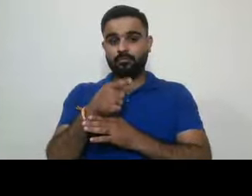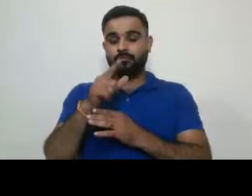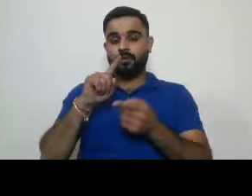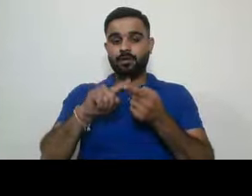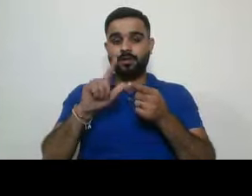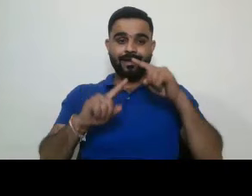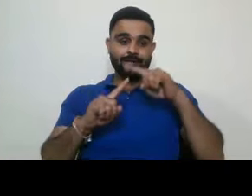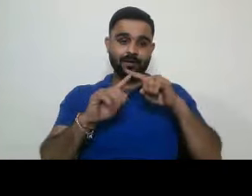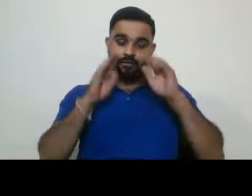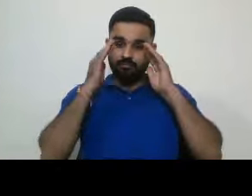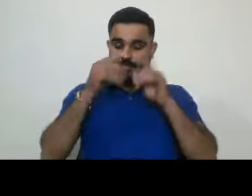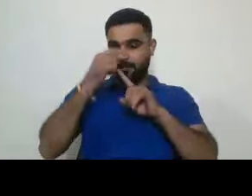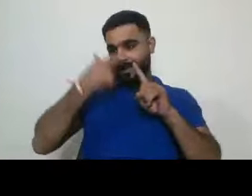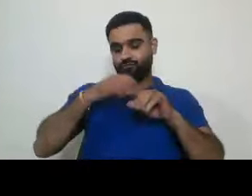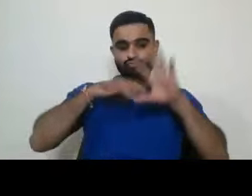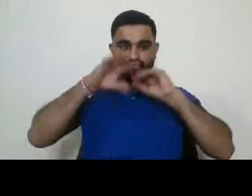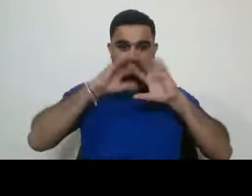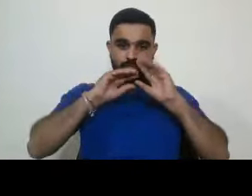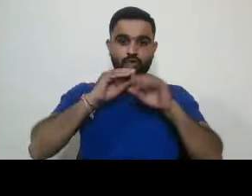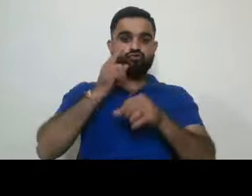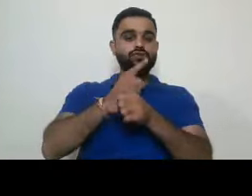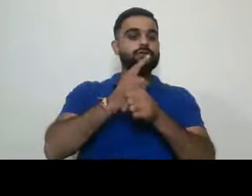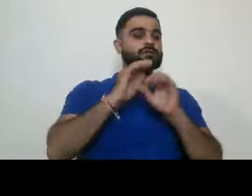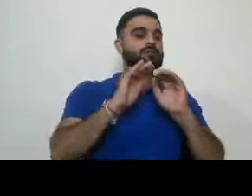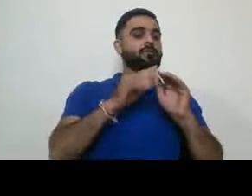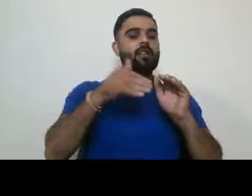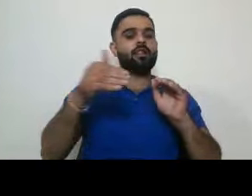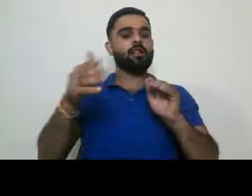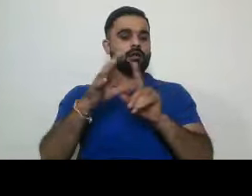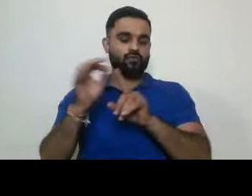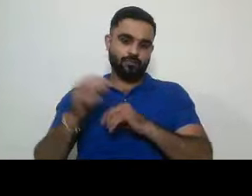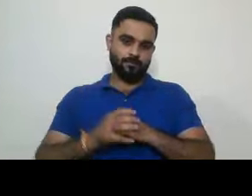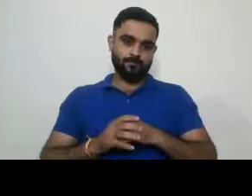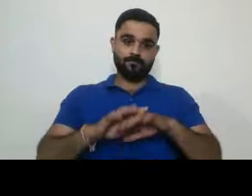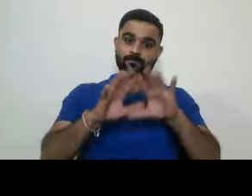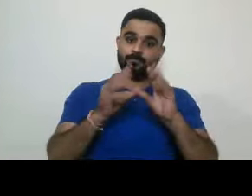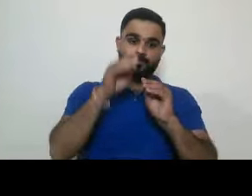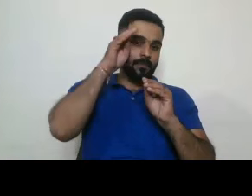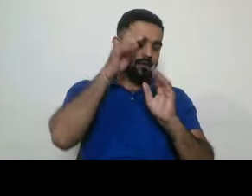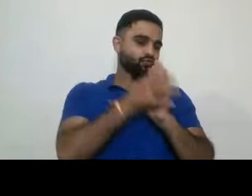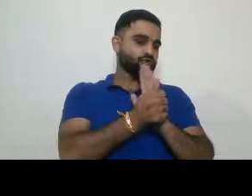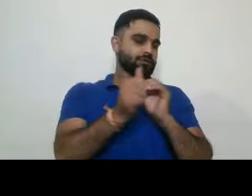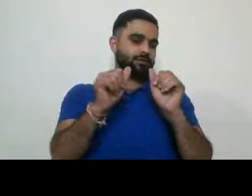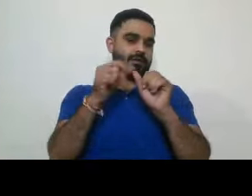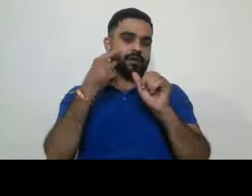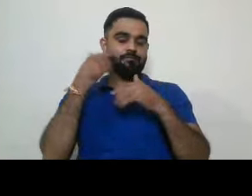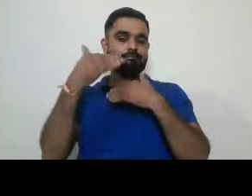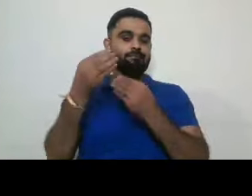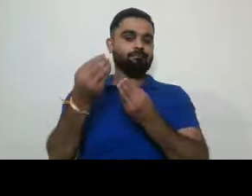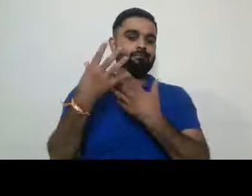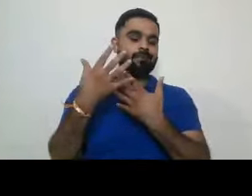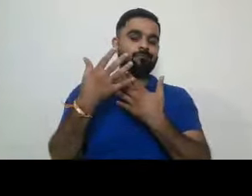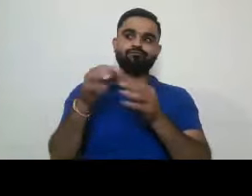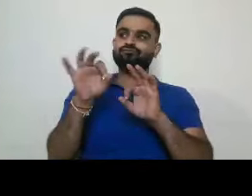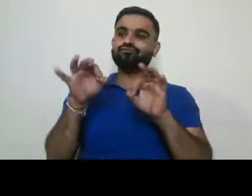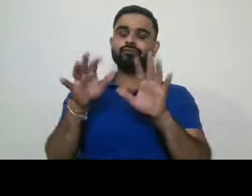for personalized learning or for teacher support, and it remained at that. For listening skills and AI, very limited info is available,